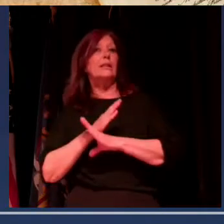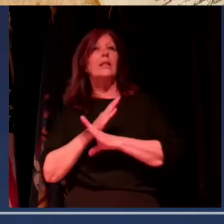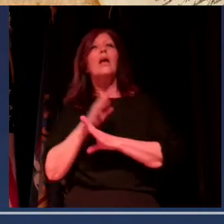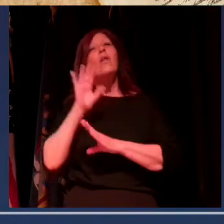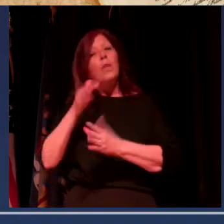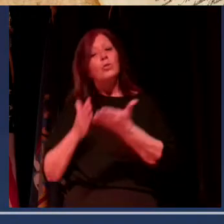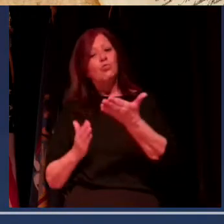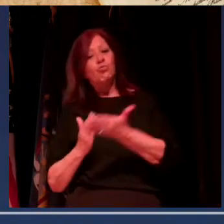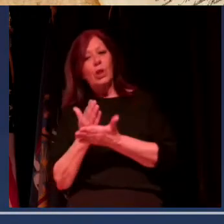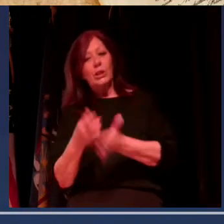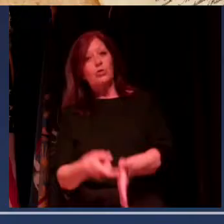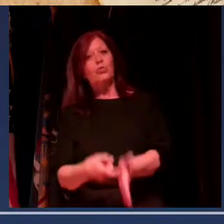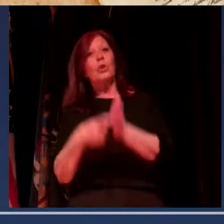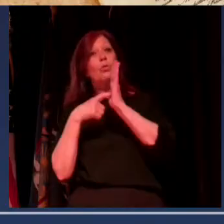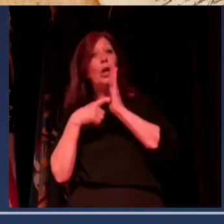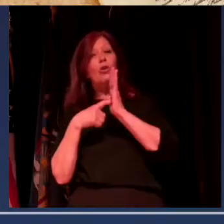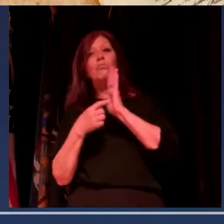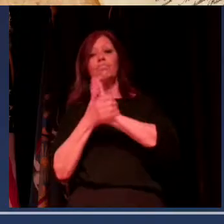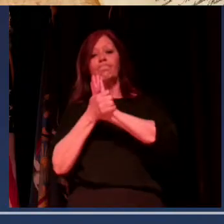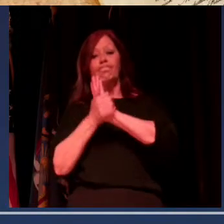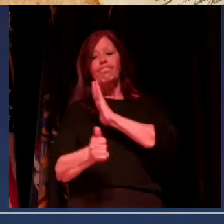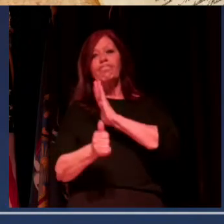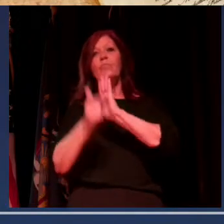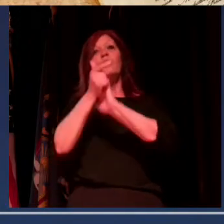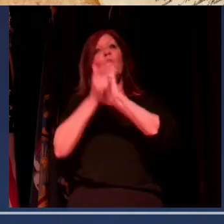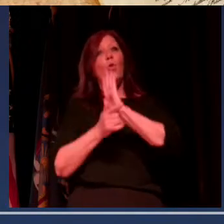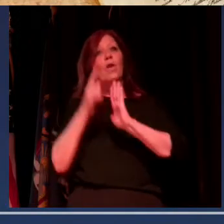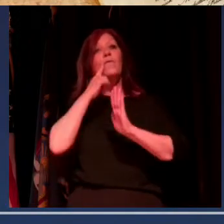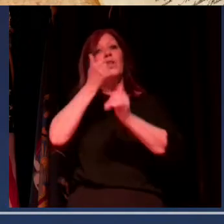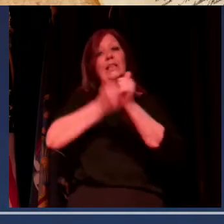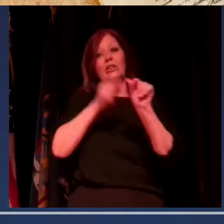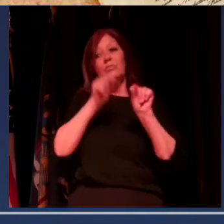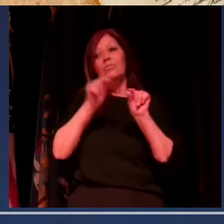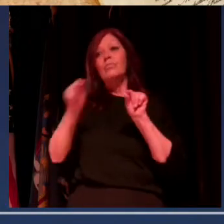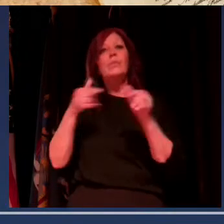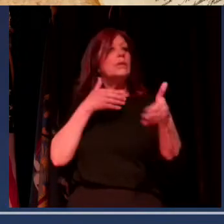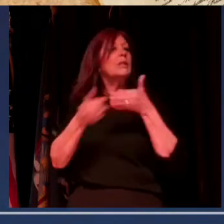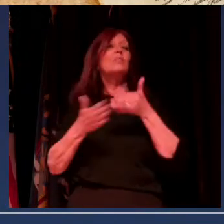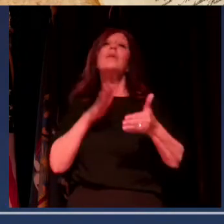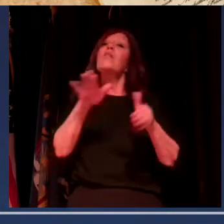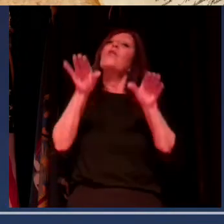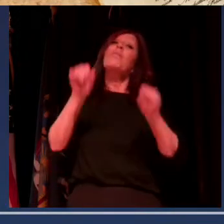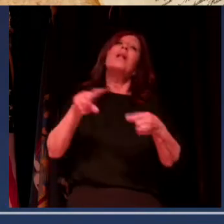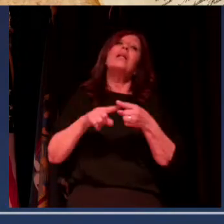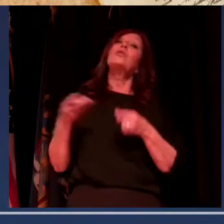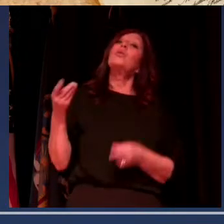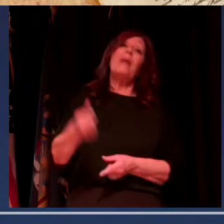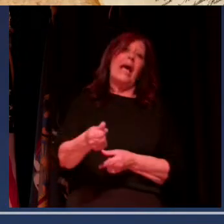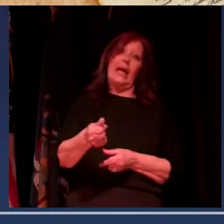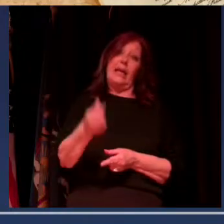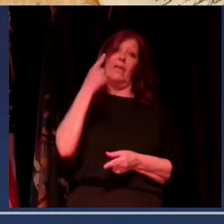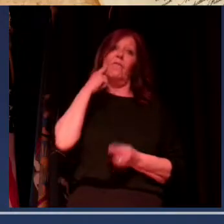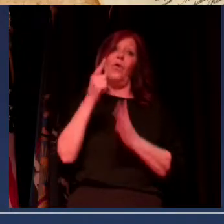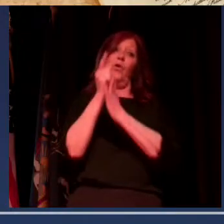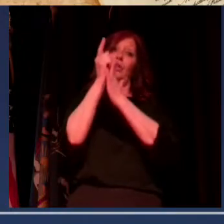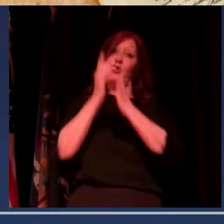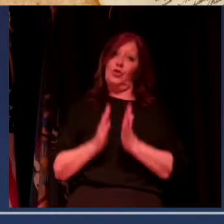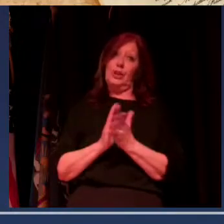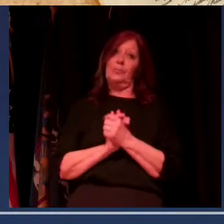rights require competent counsel for each criminal defendant, no matter their ability to pay for a criminal defense